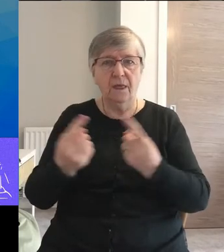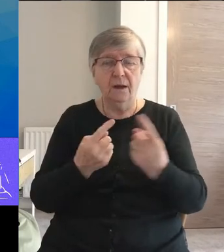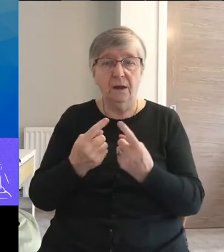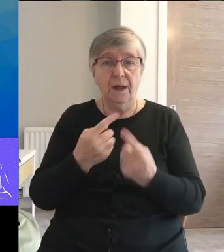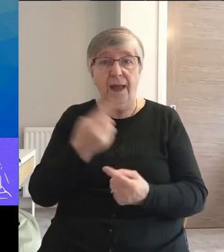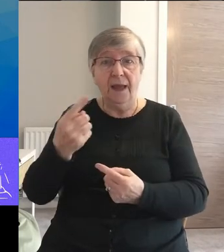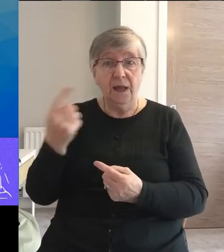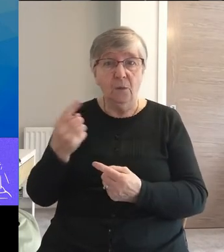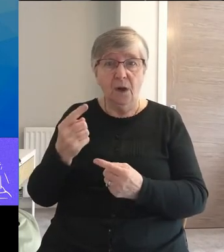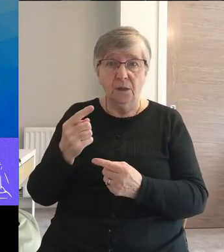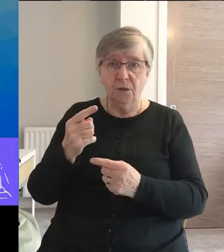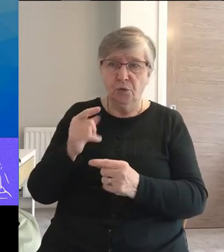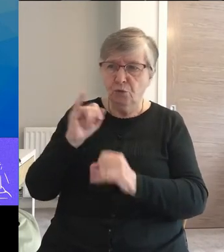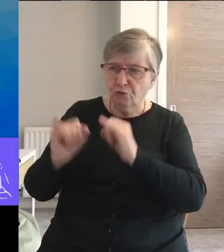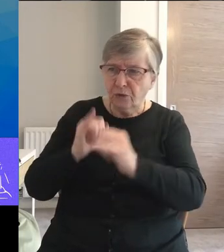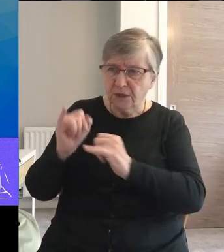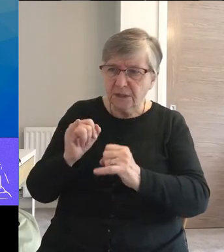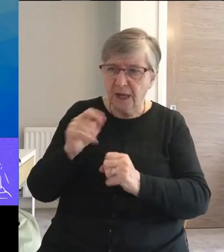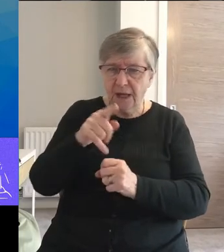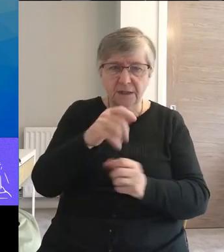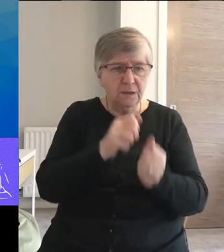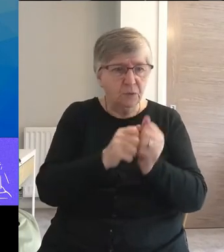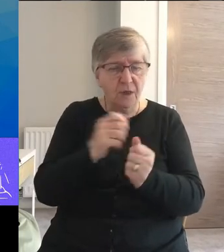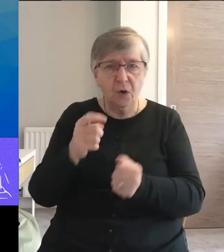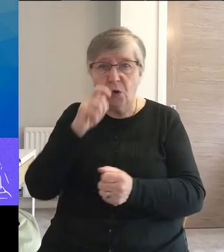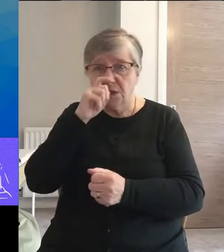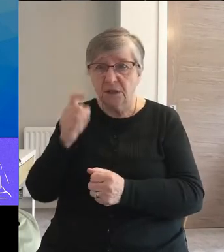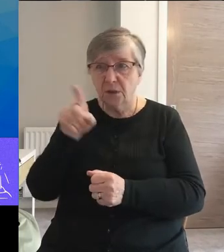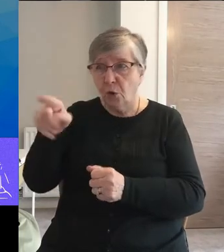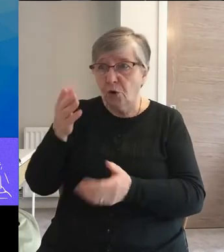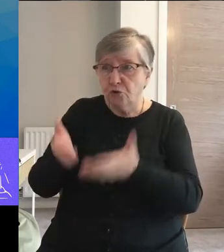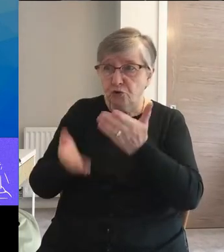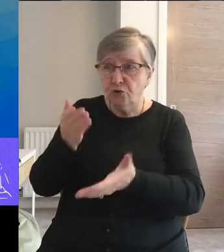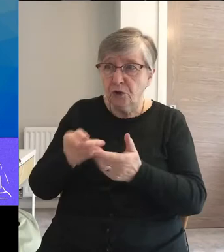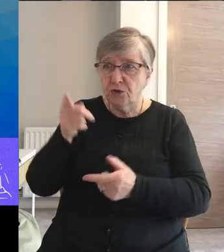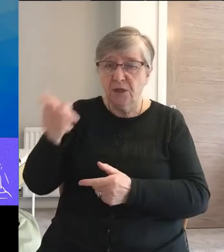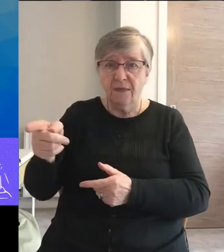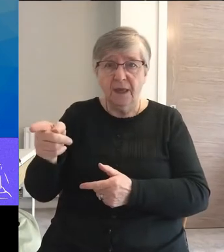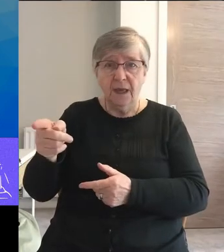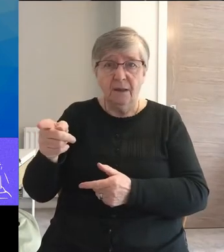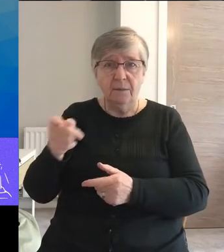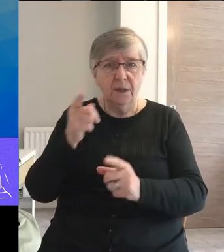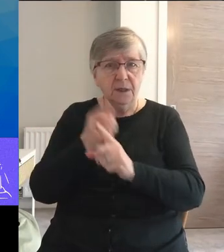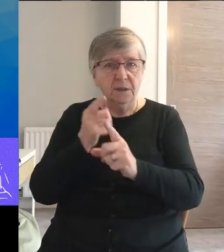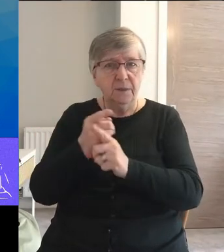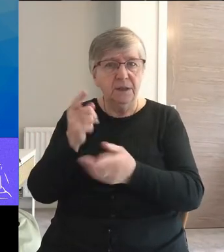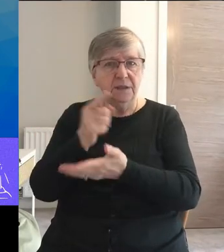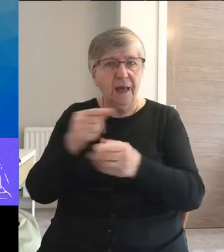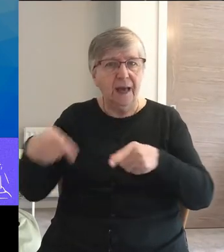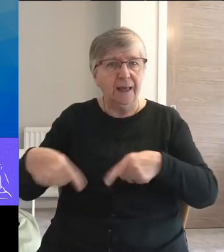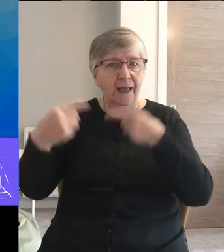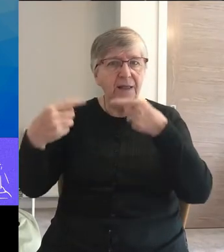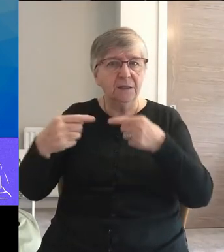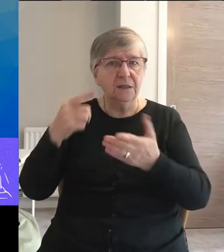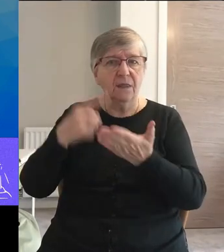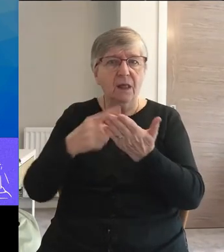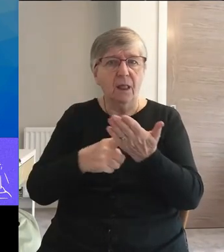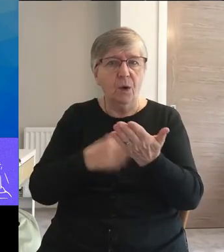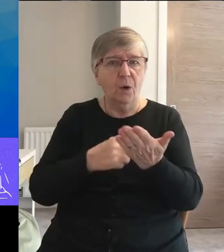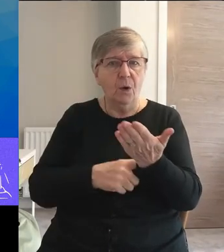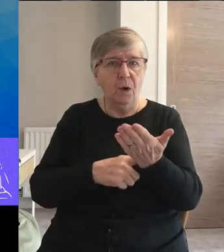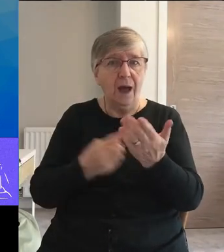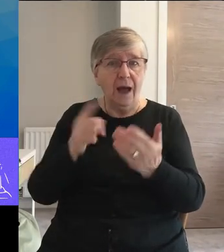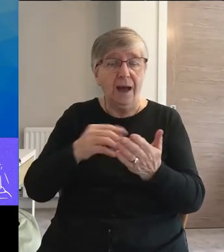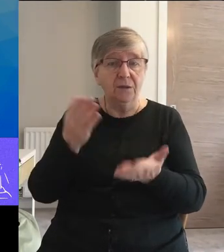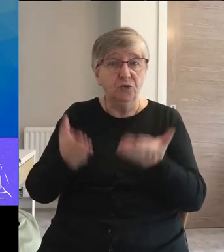Anyone who speaks against a brother or sister or judges them speaks against the law and judges it. When you judge the